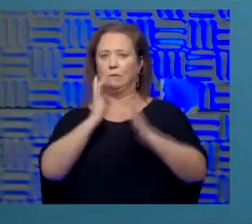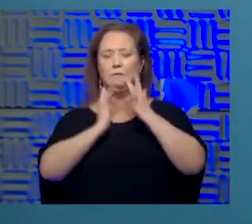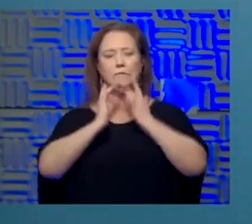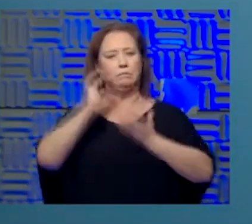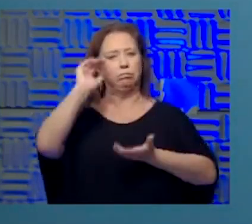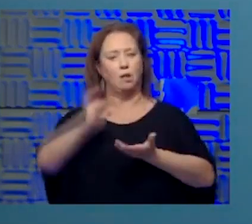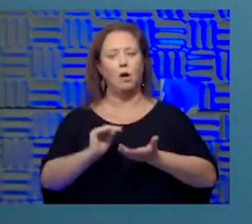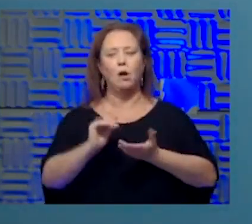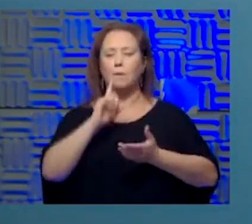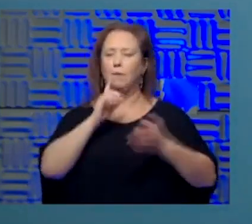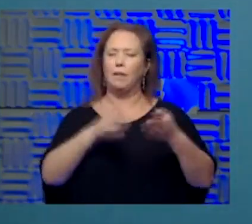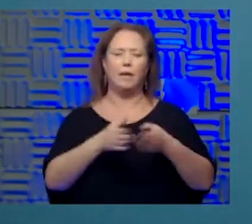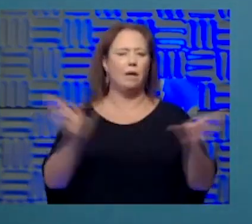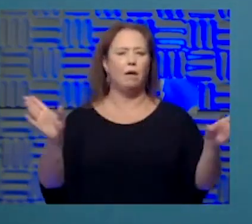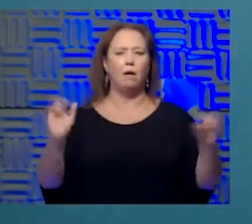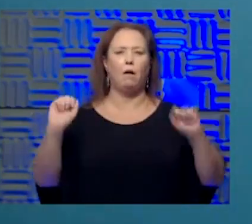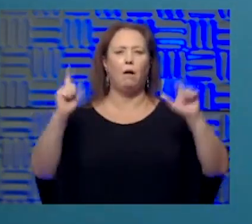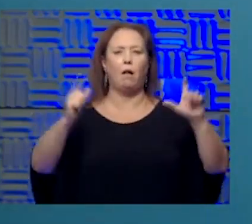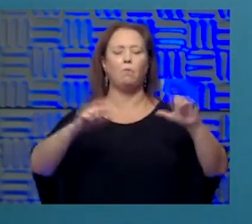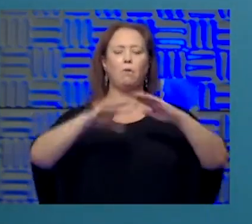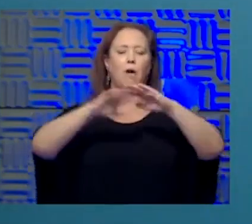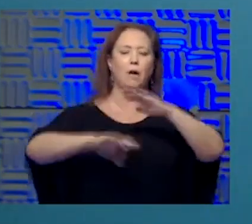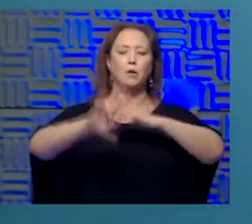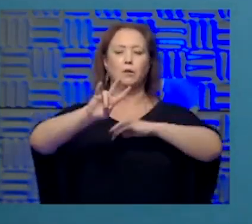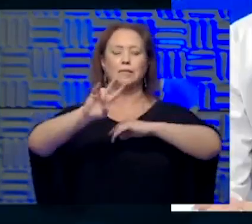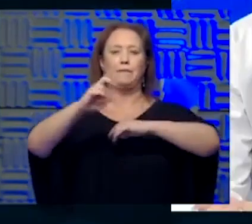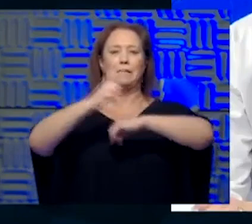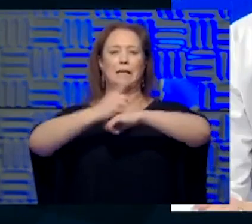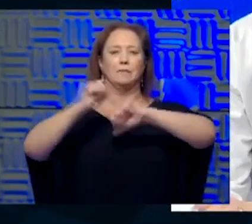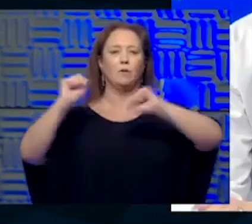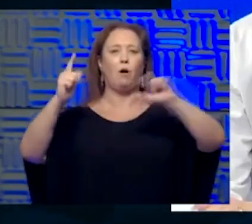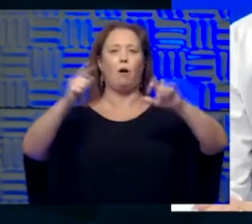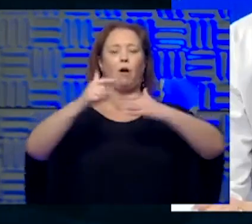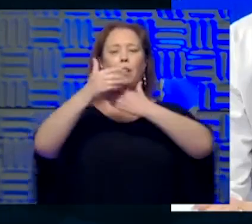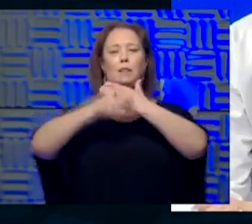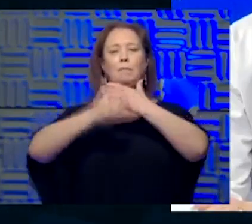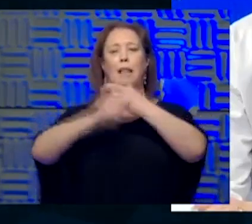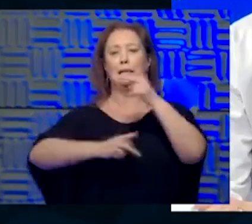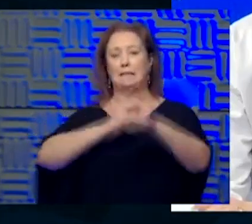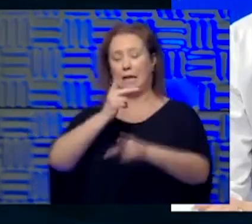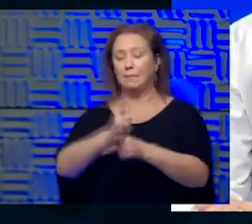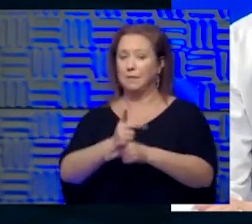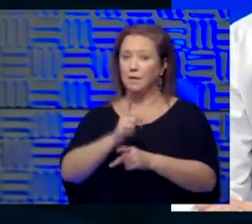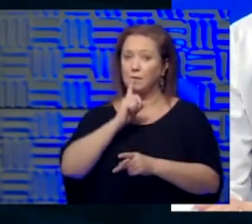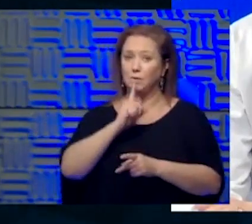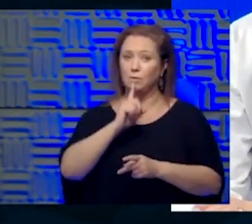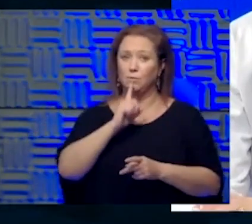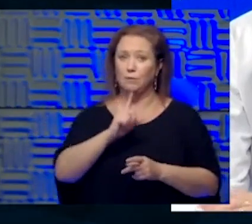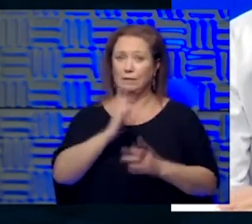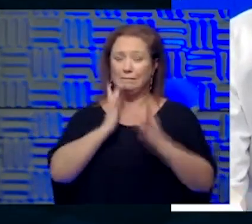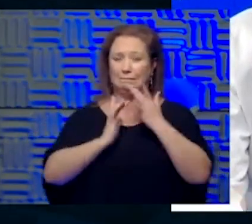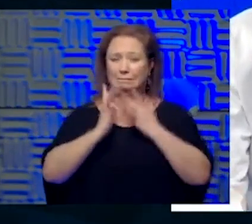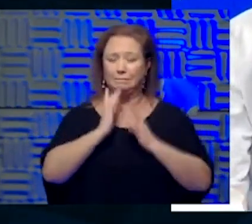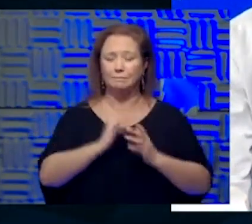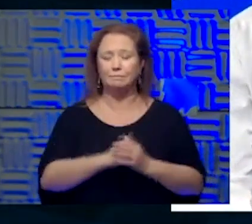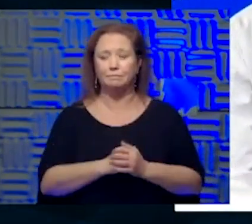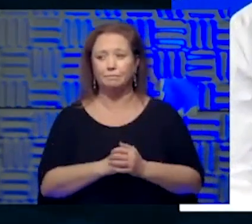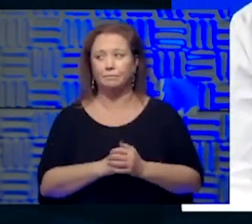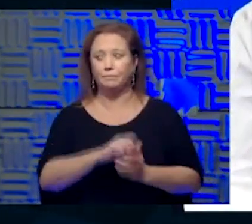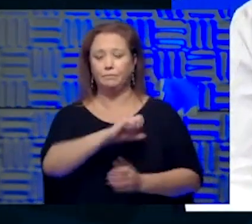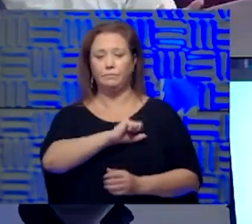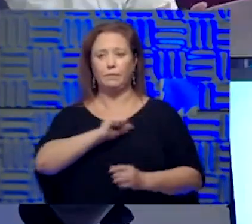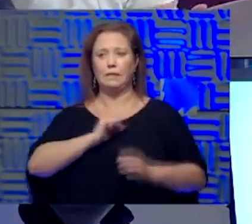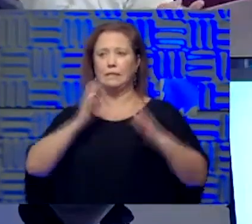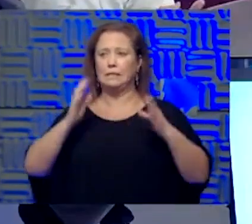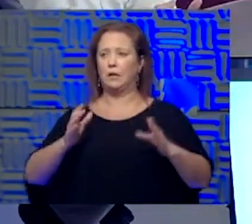the board, we are under a 7-day supply on all blood types. So it's pretty urgent. All right. Senator, you